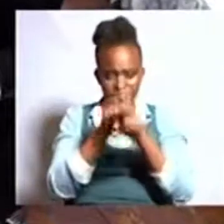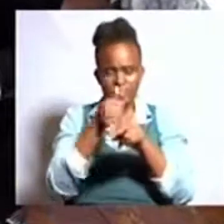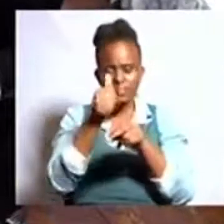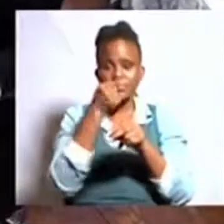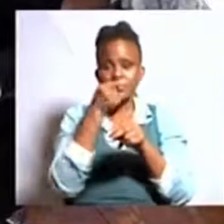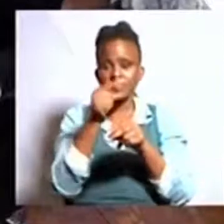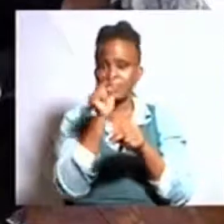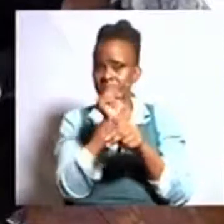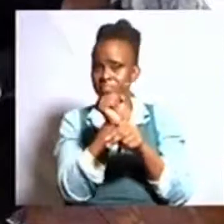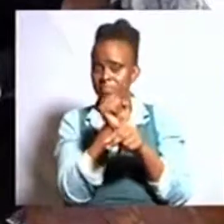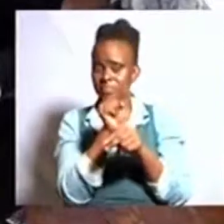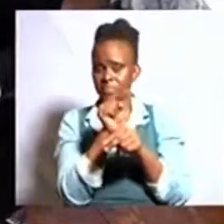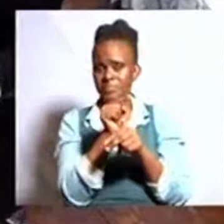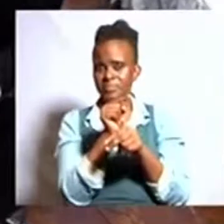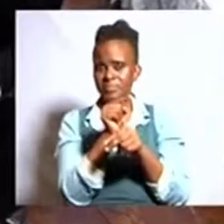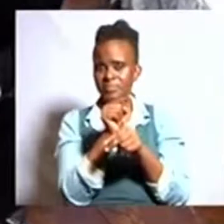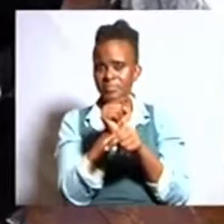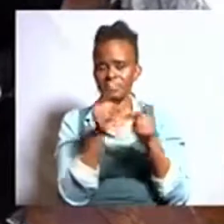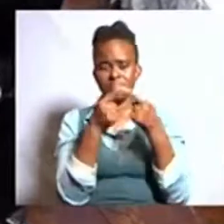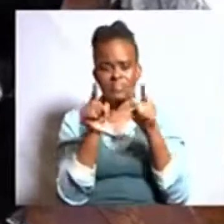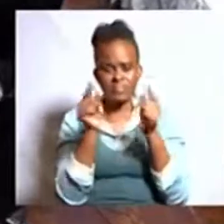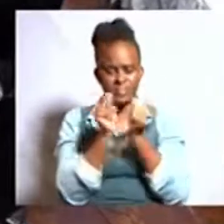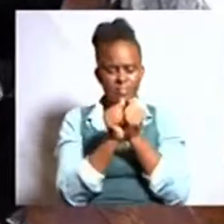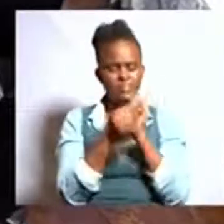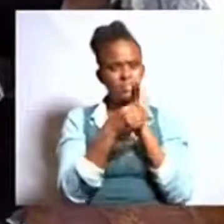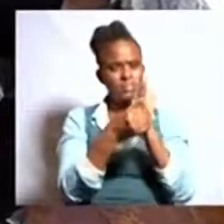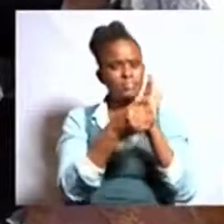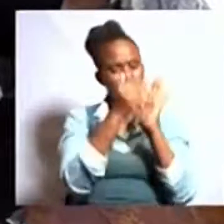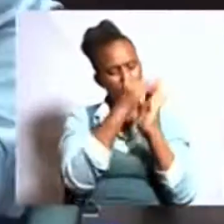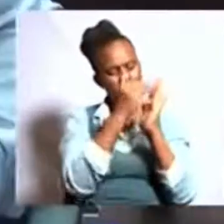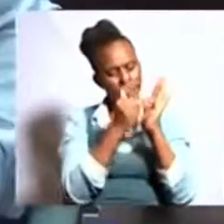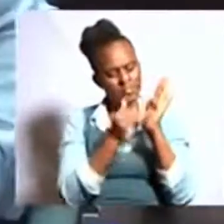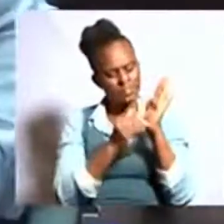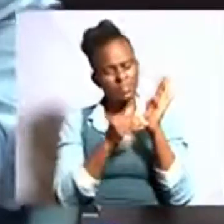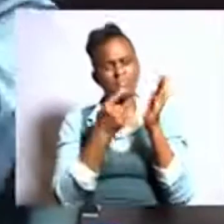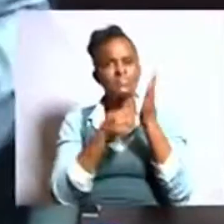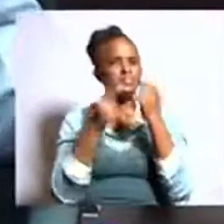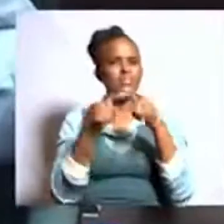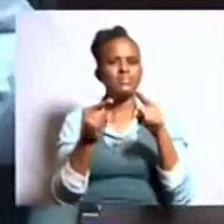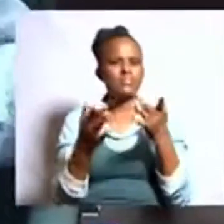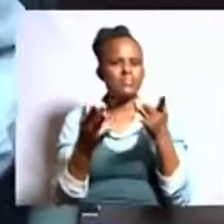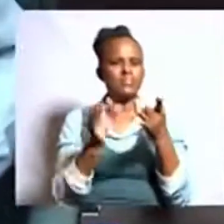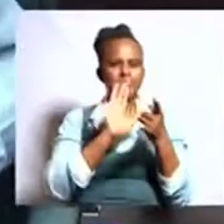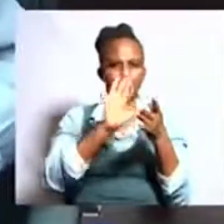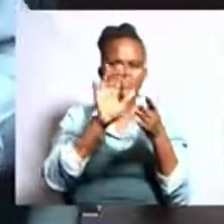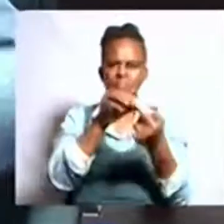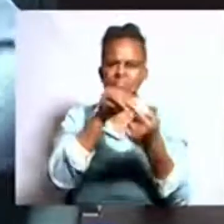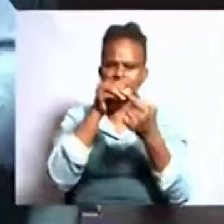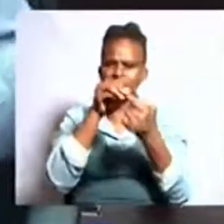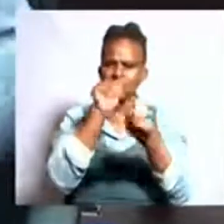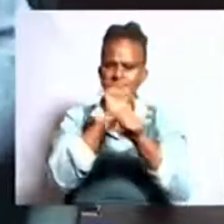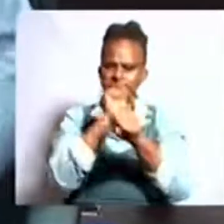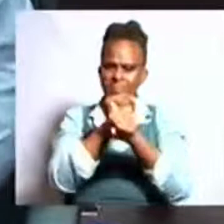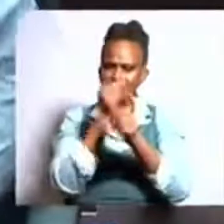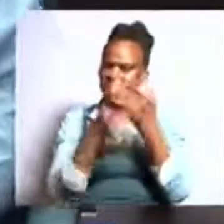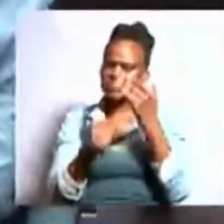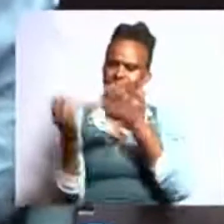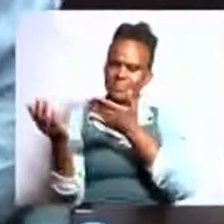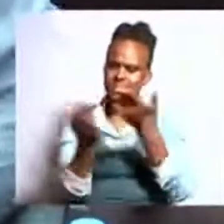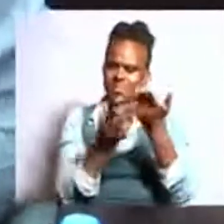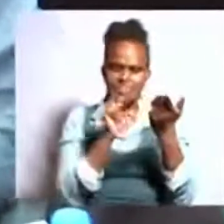this was contrary to the guidelines. What really happened? What was their specific role to be in those